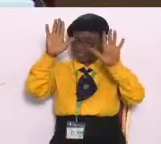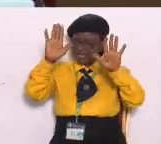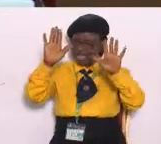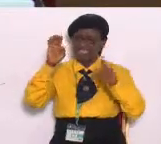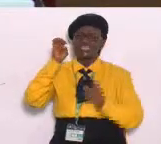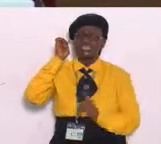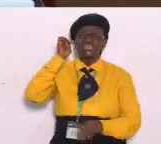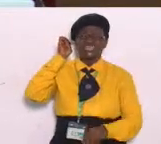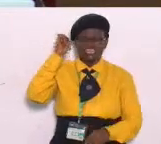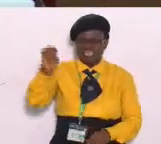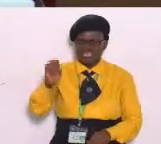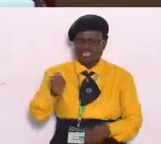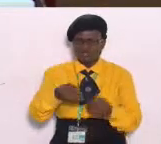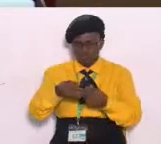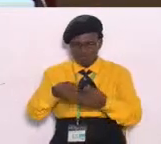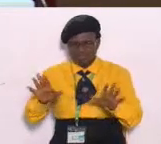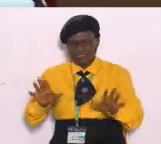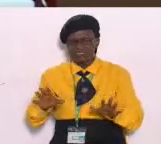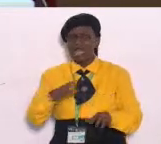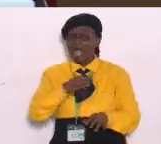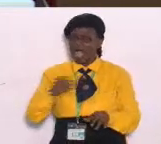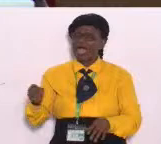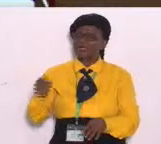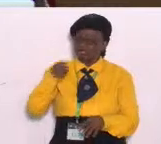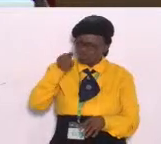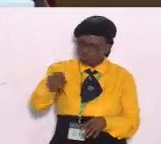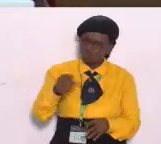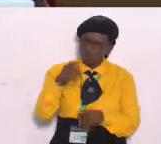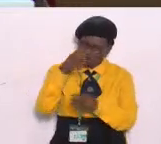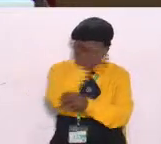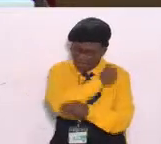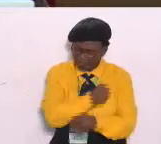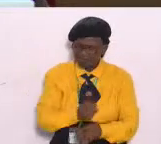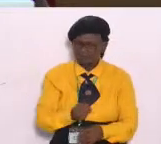he loses and you win.